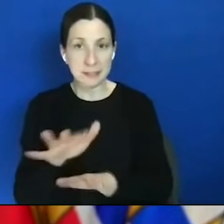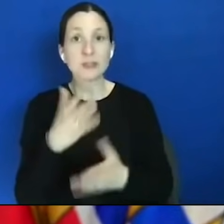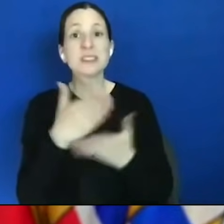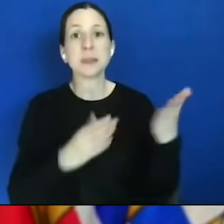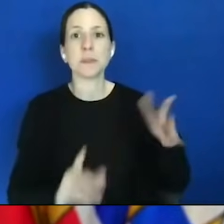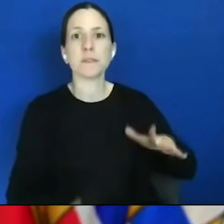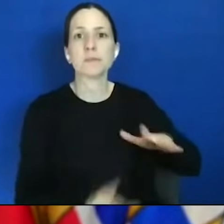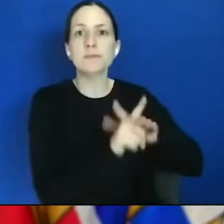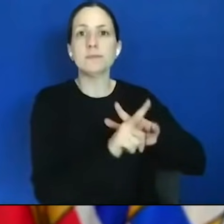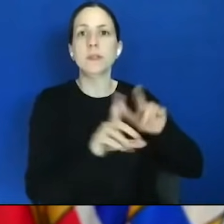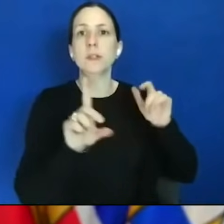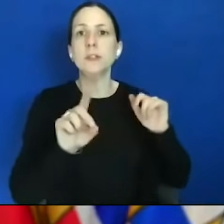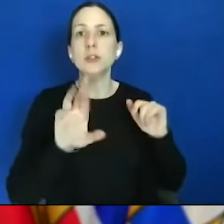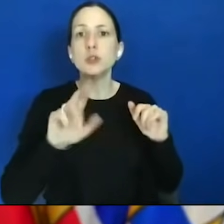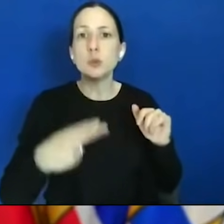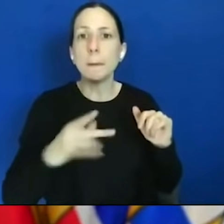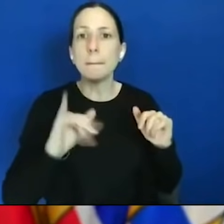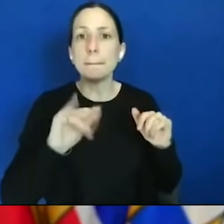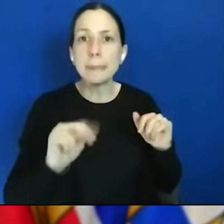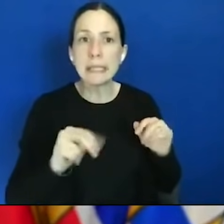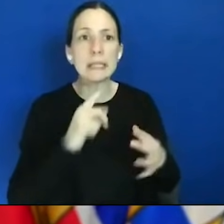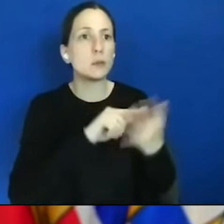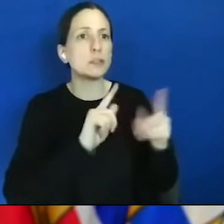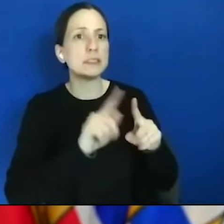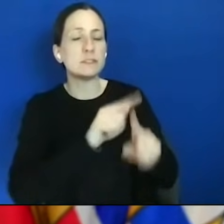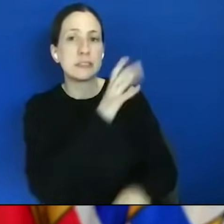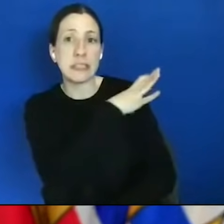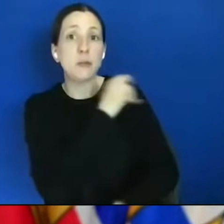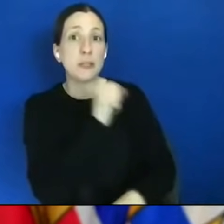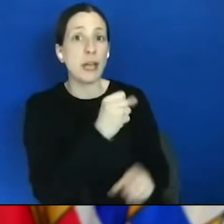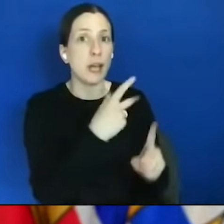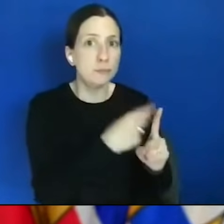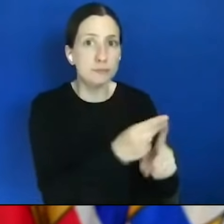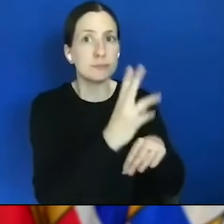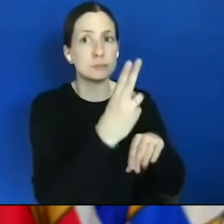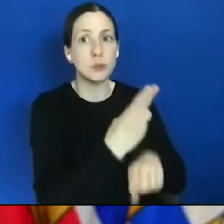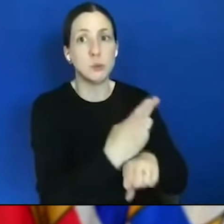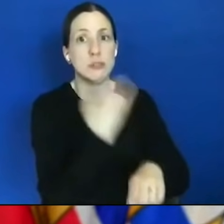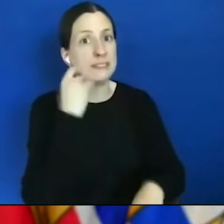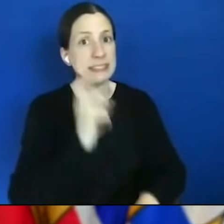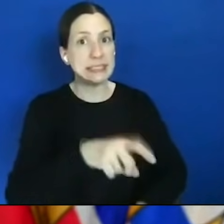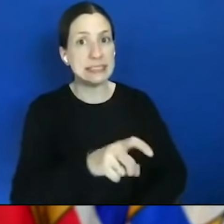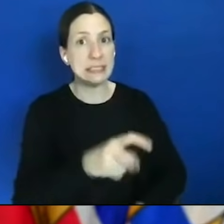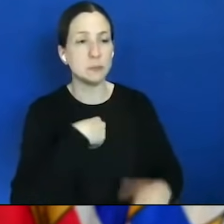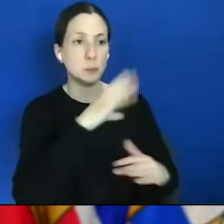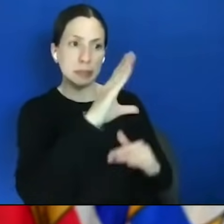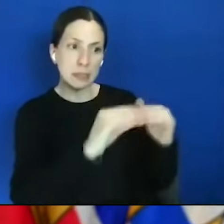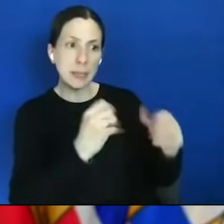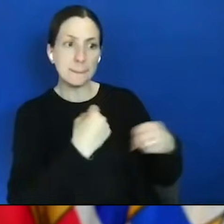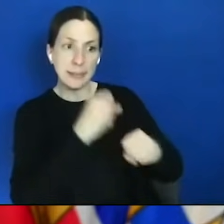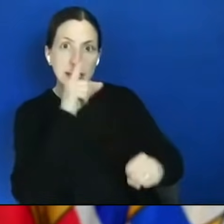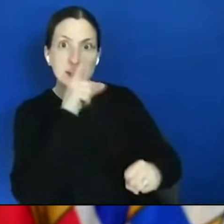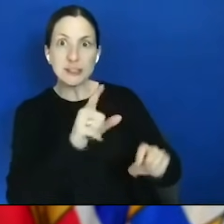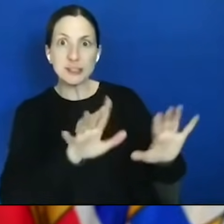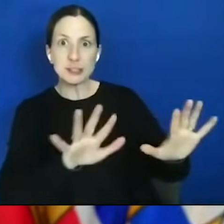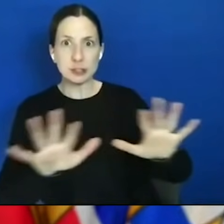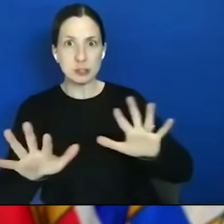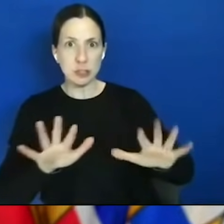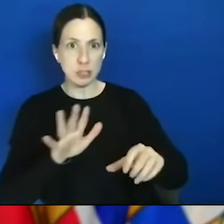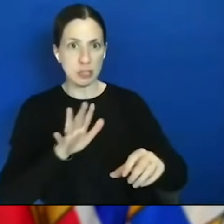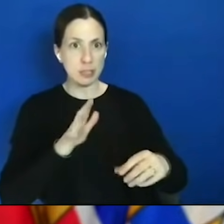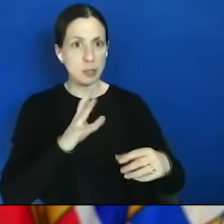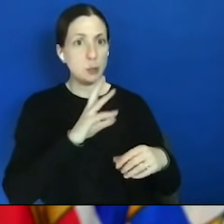that we've had, or the low-access clinics, we can use vaccine very quickly. And those are titrated to make sure that by